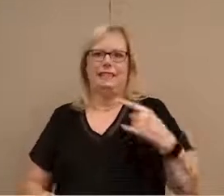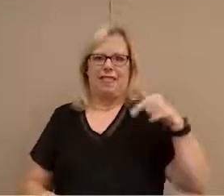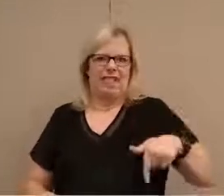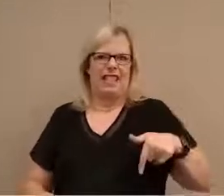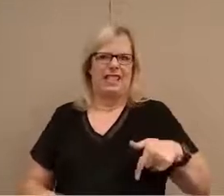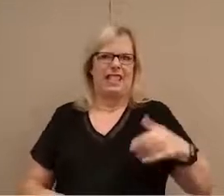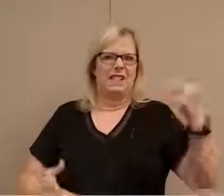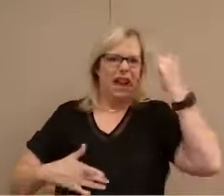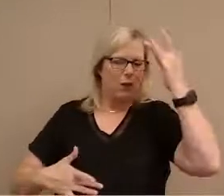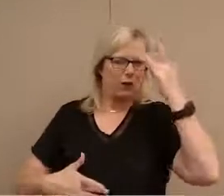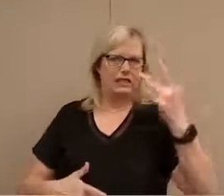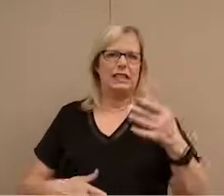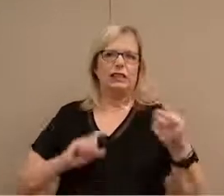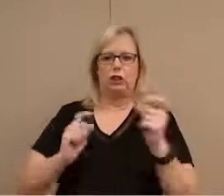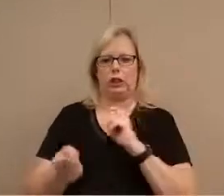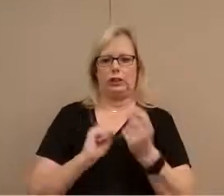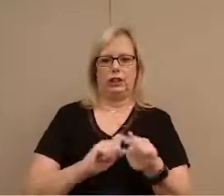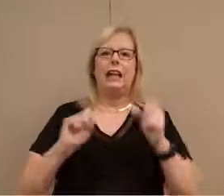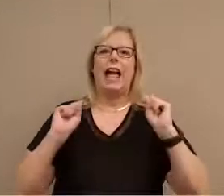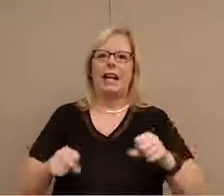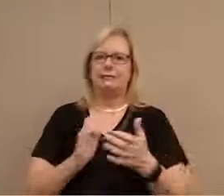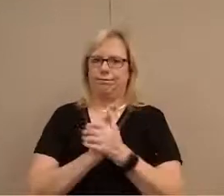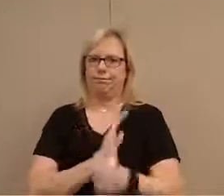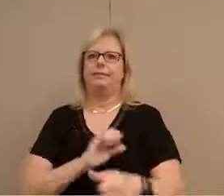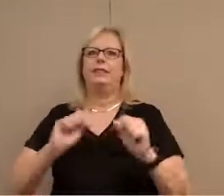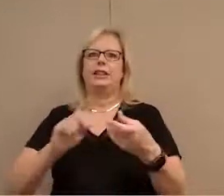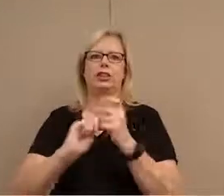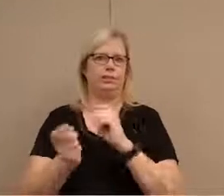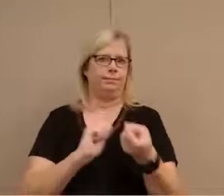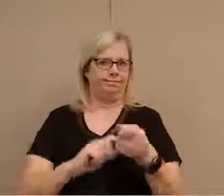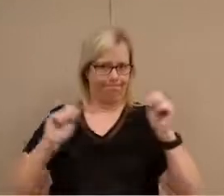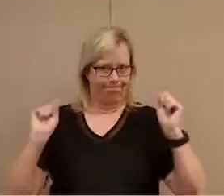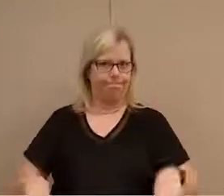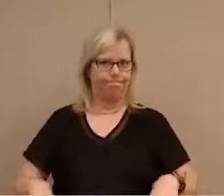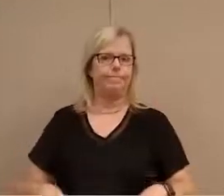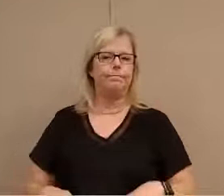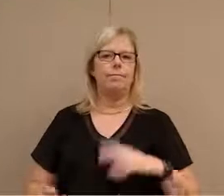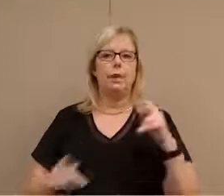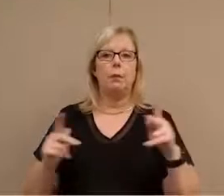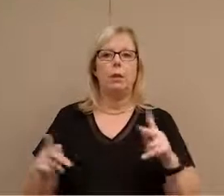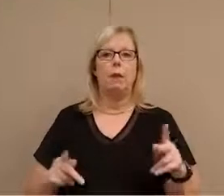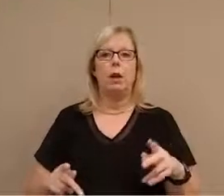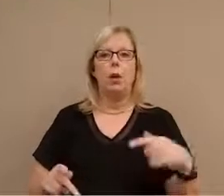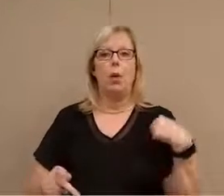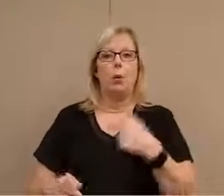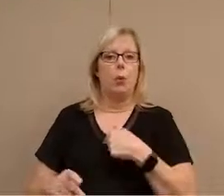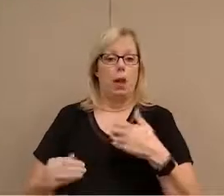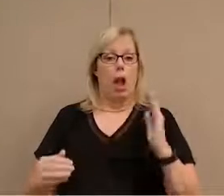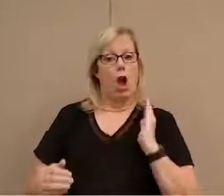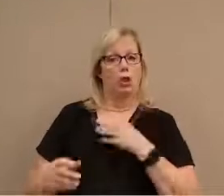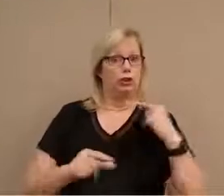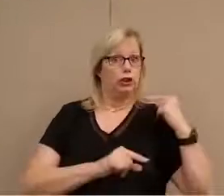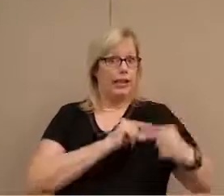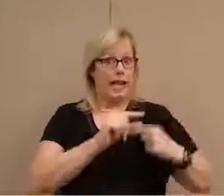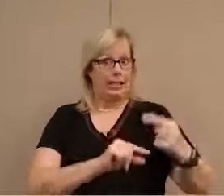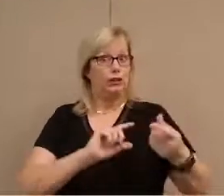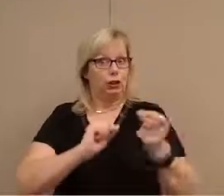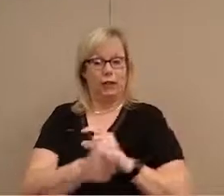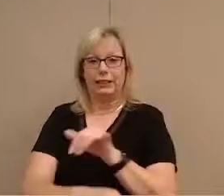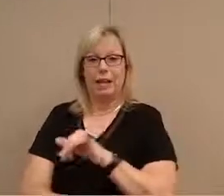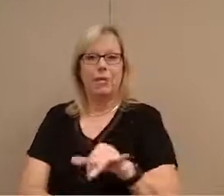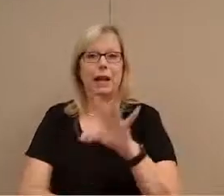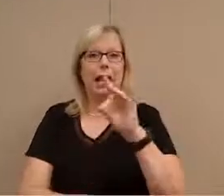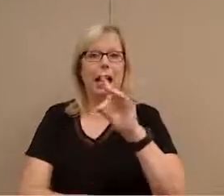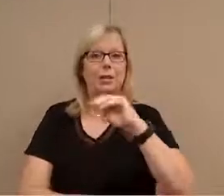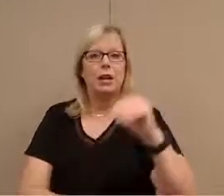It changes, and it has the capacity to change. I mean, human beings, their genetics change